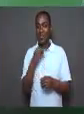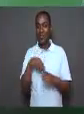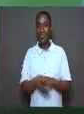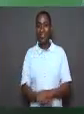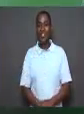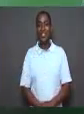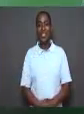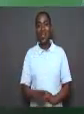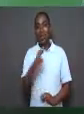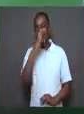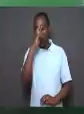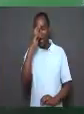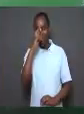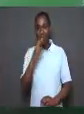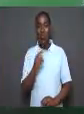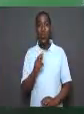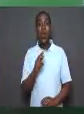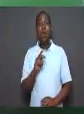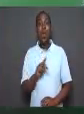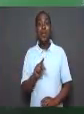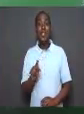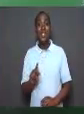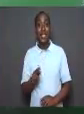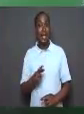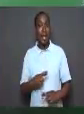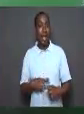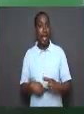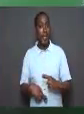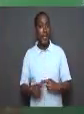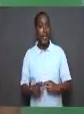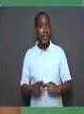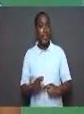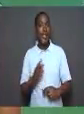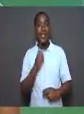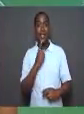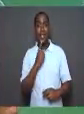because pepsin reacts effectively in acid.